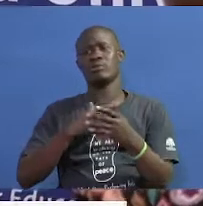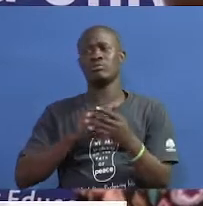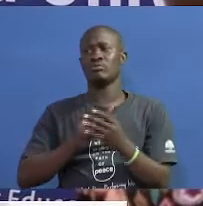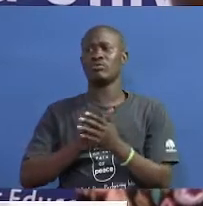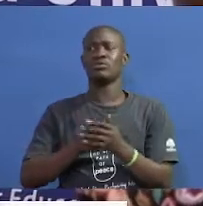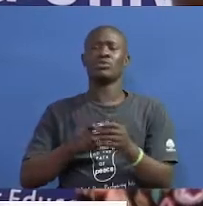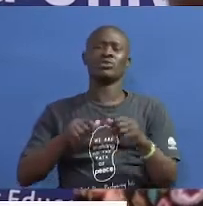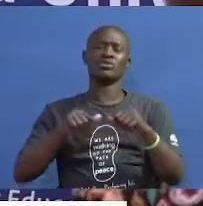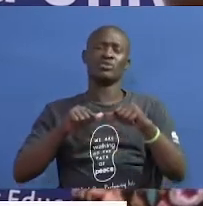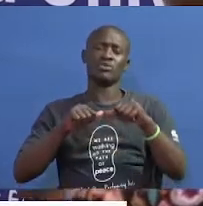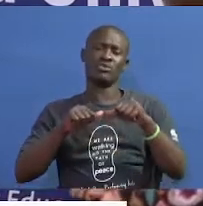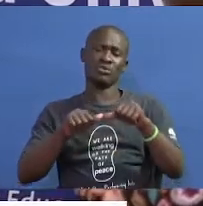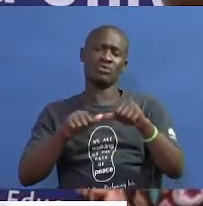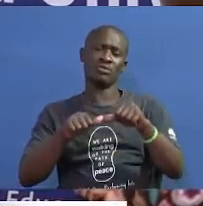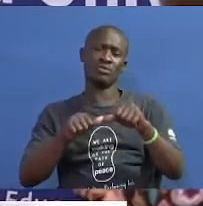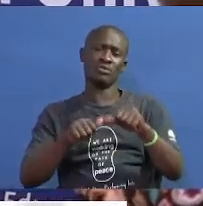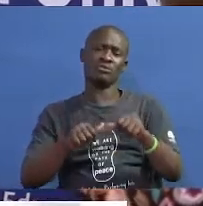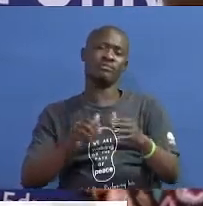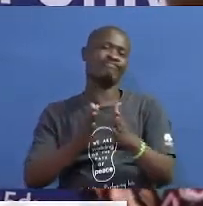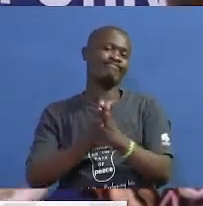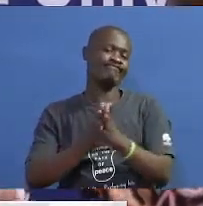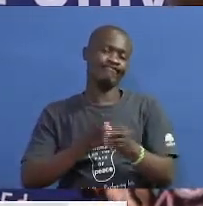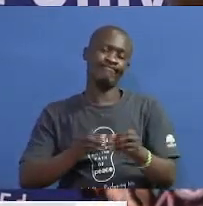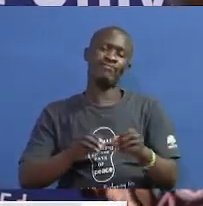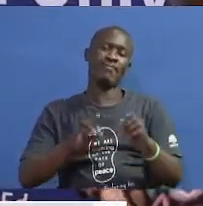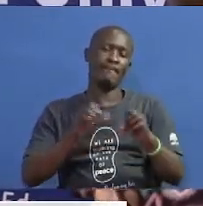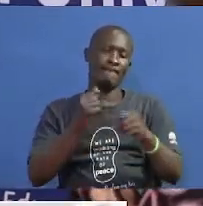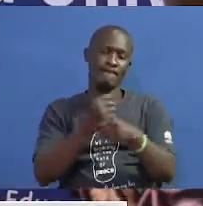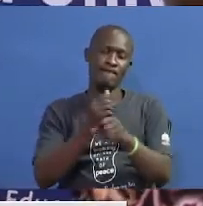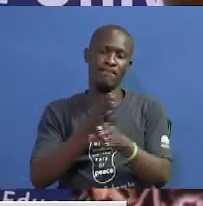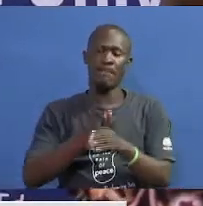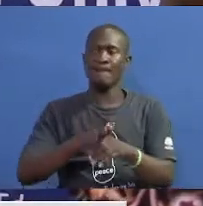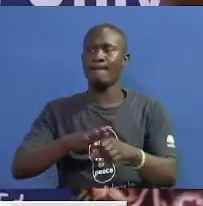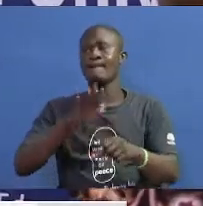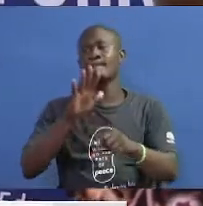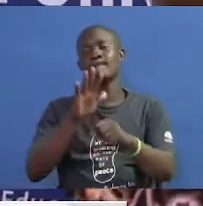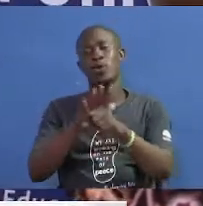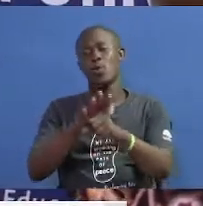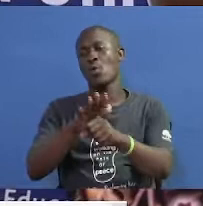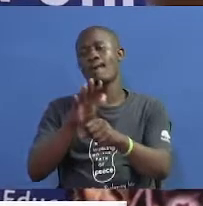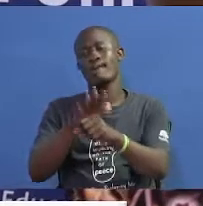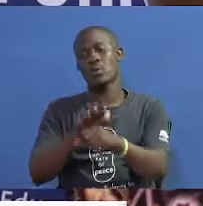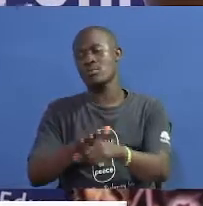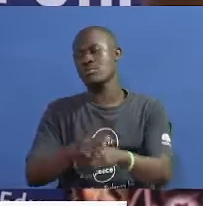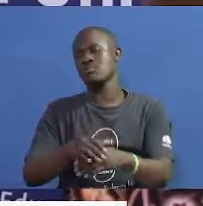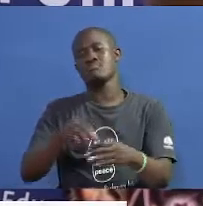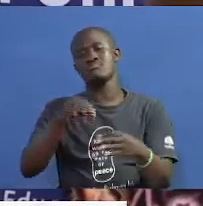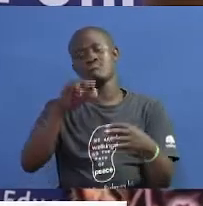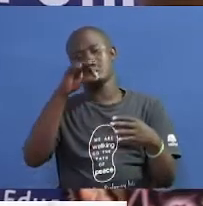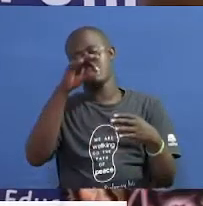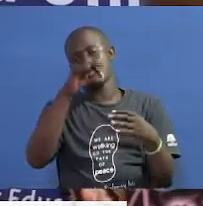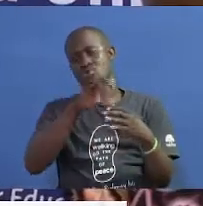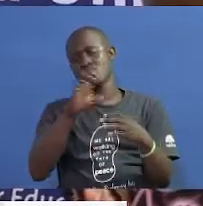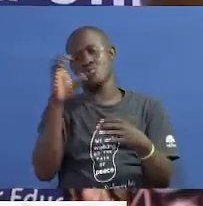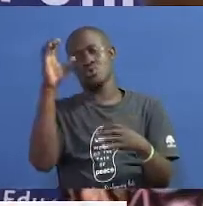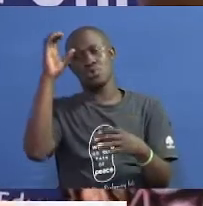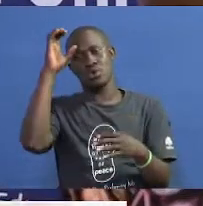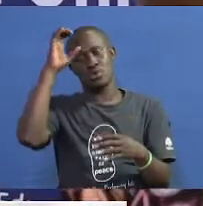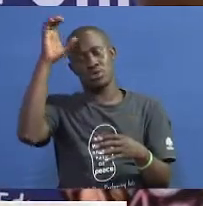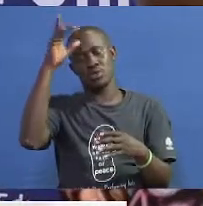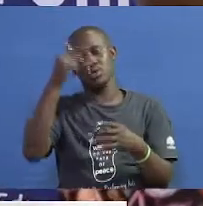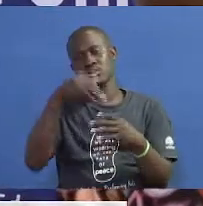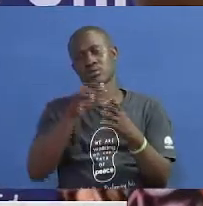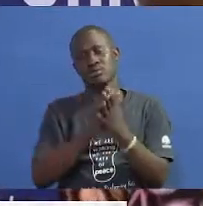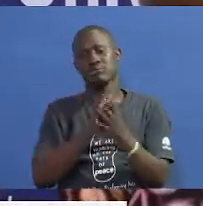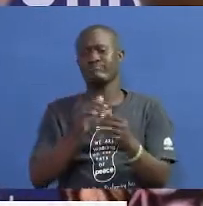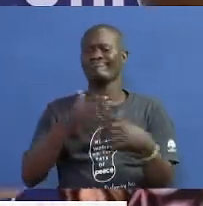just going to continue to innovate and evolve and create more and more content in different areas, responding to what people